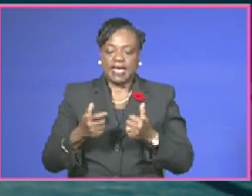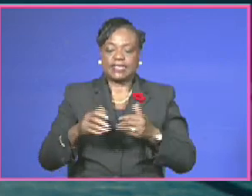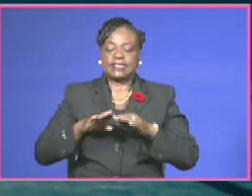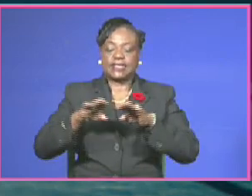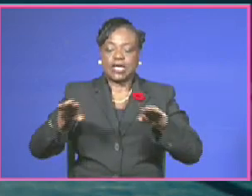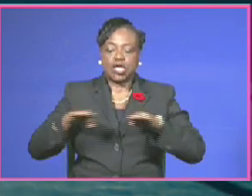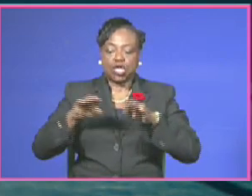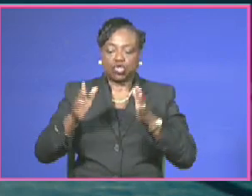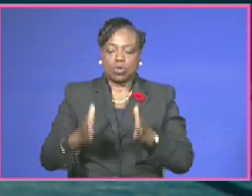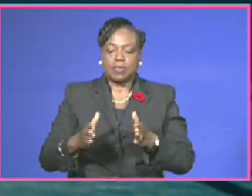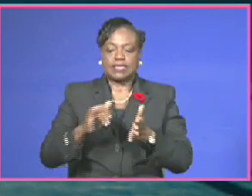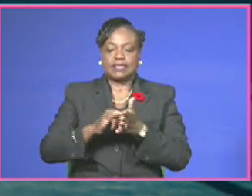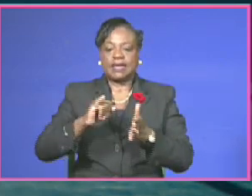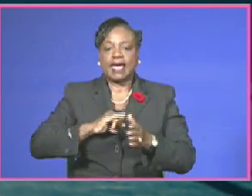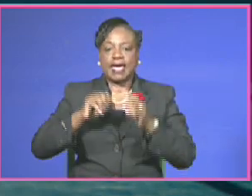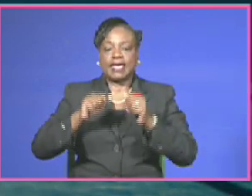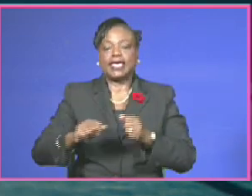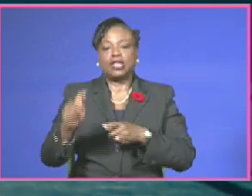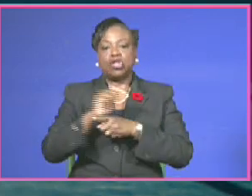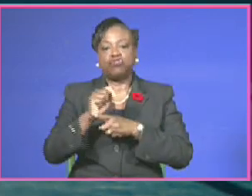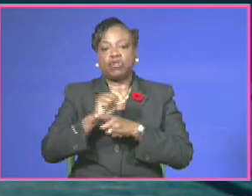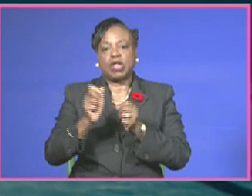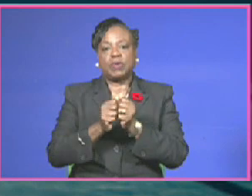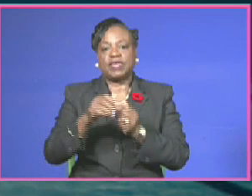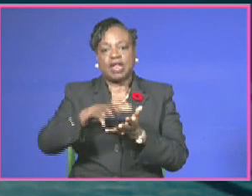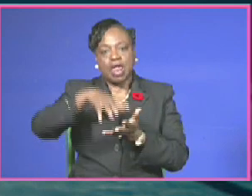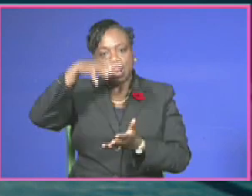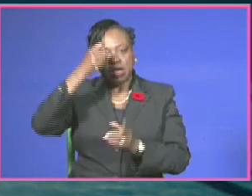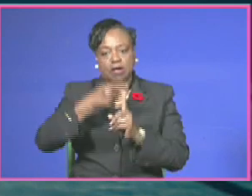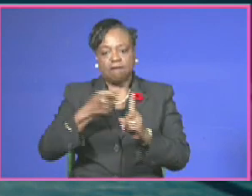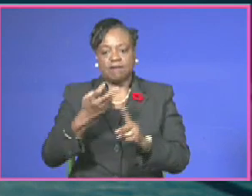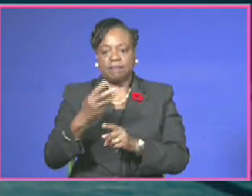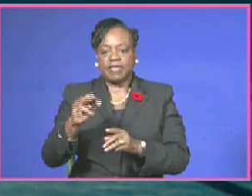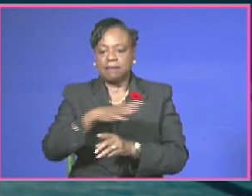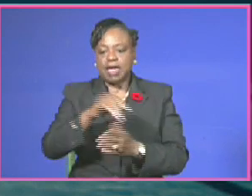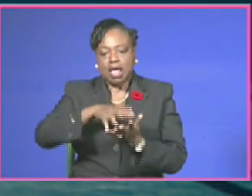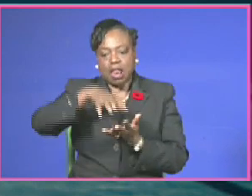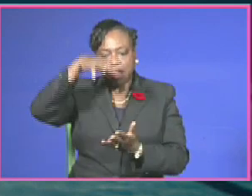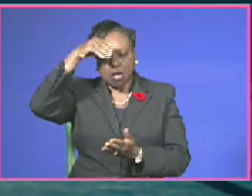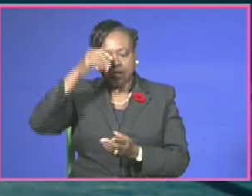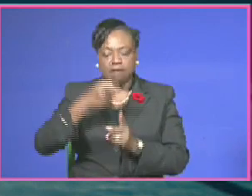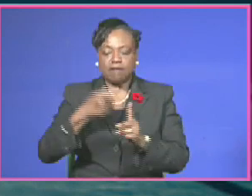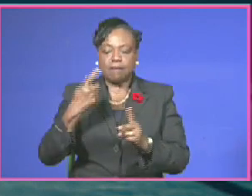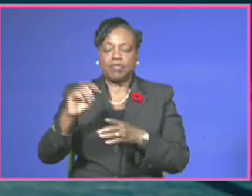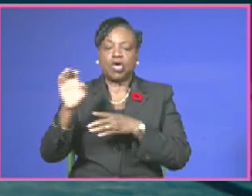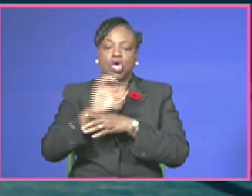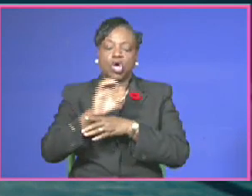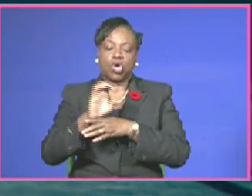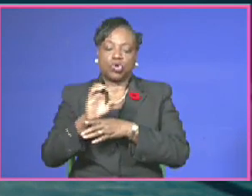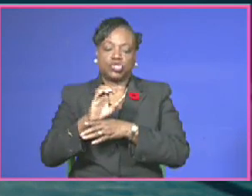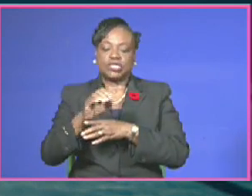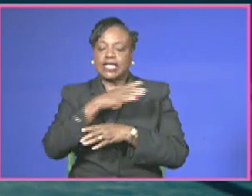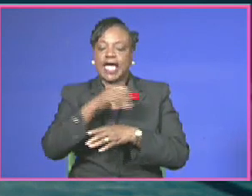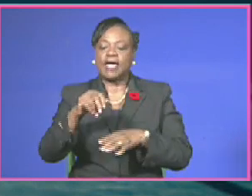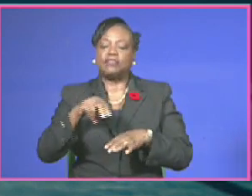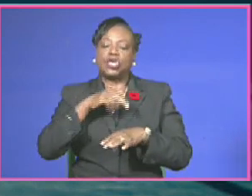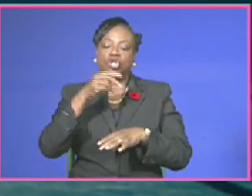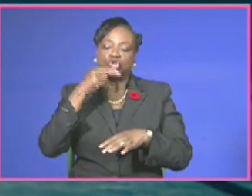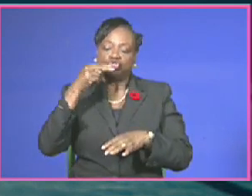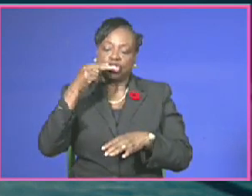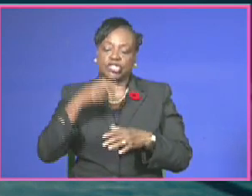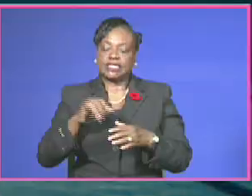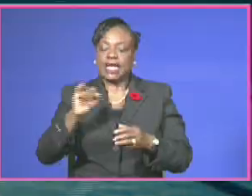train with whilst I'm there and learn from them, and also learn from the coaches and the strength coaches and the nutritionists, so I'm really excited.